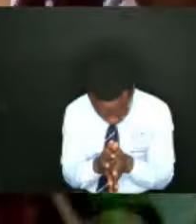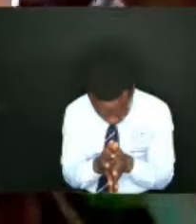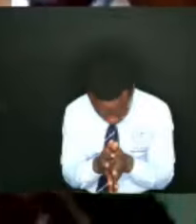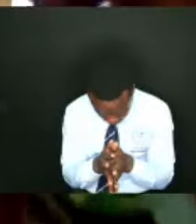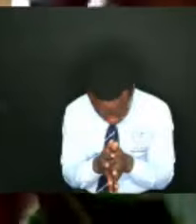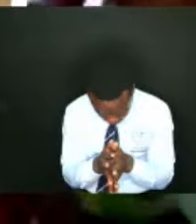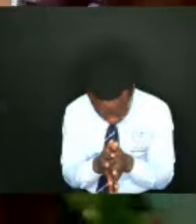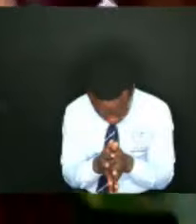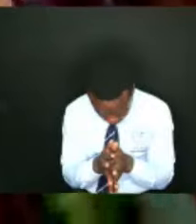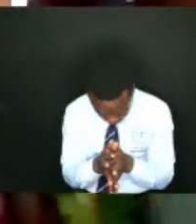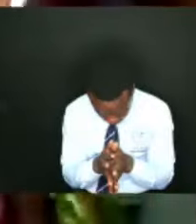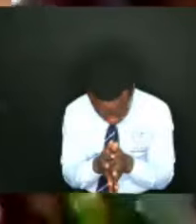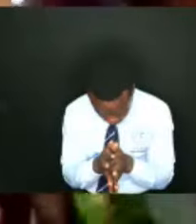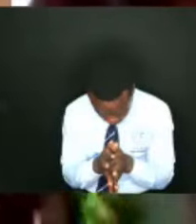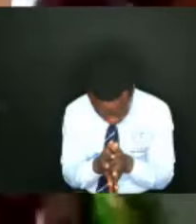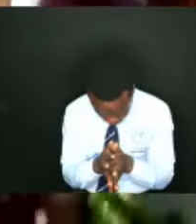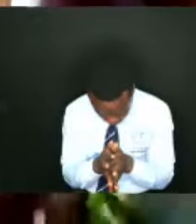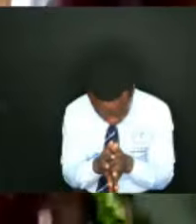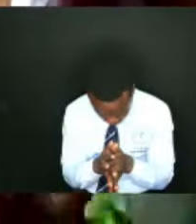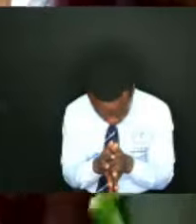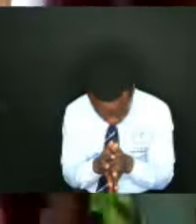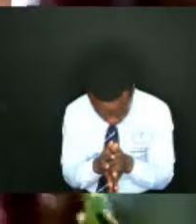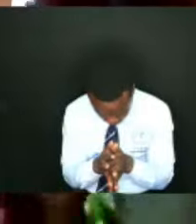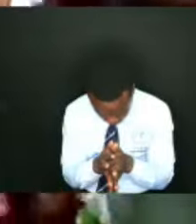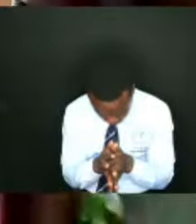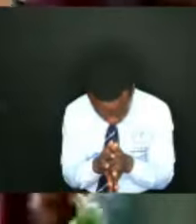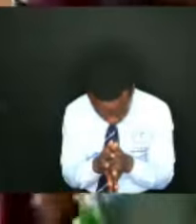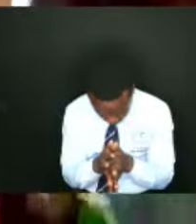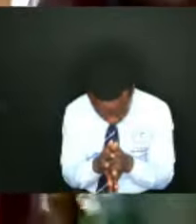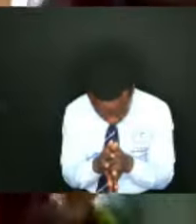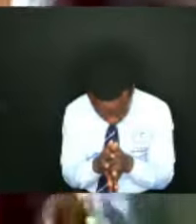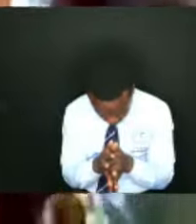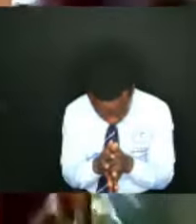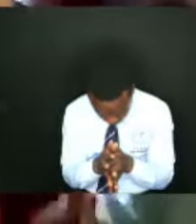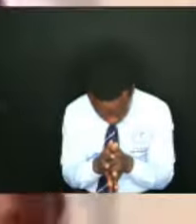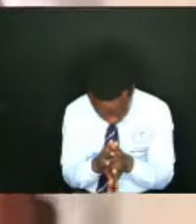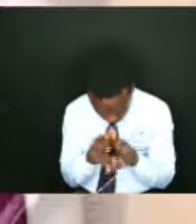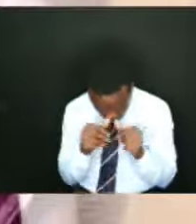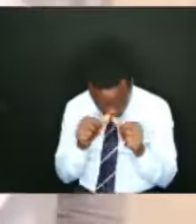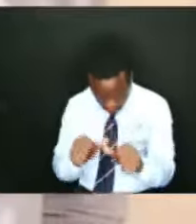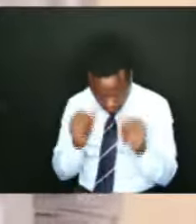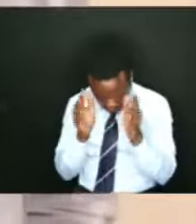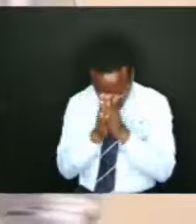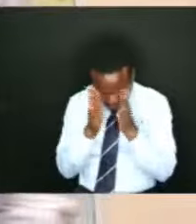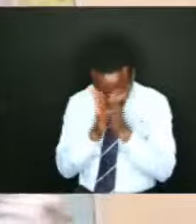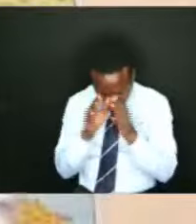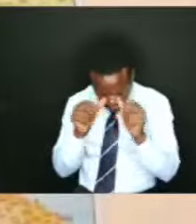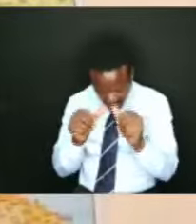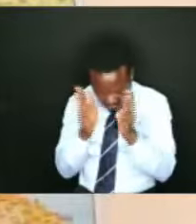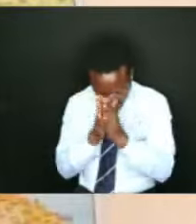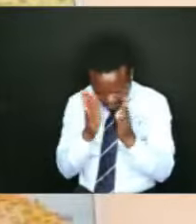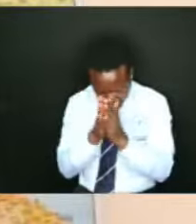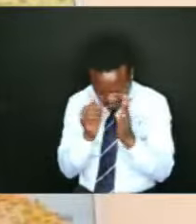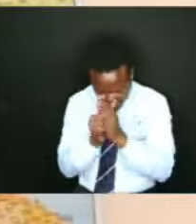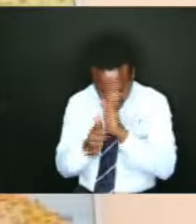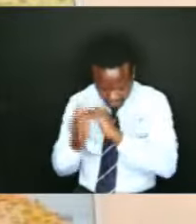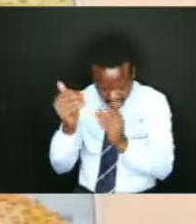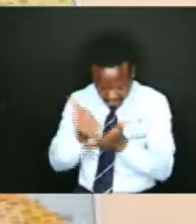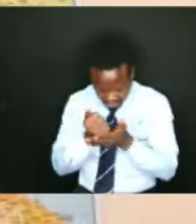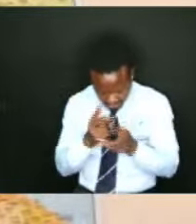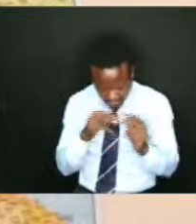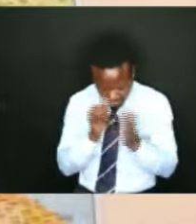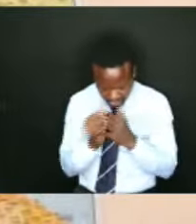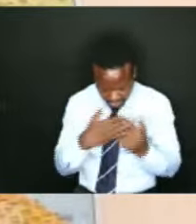our heart. Help us, Jehovah, help us. Help us, our Lord, help us, Lord. No matter how